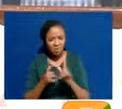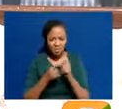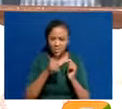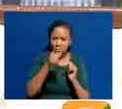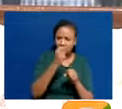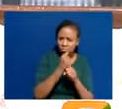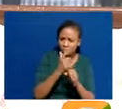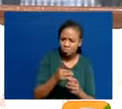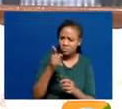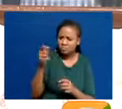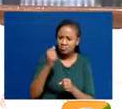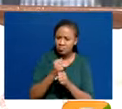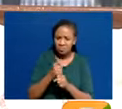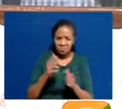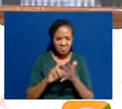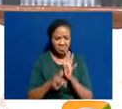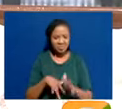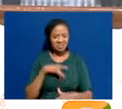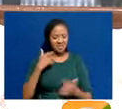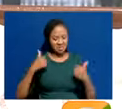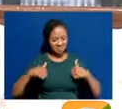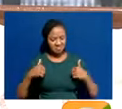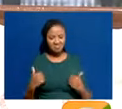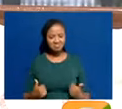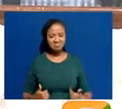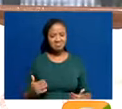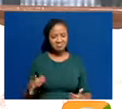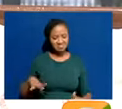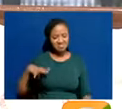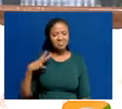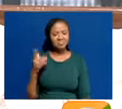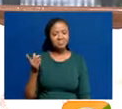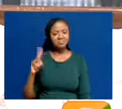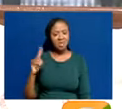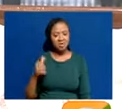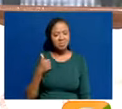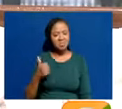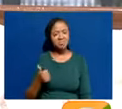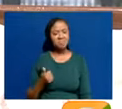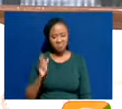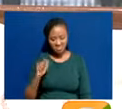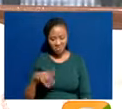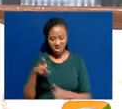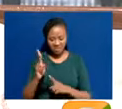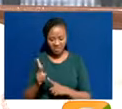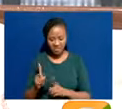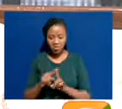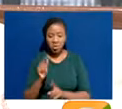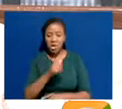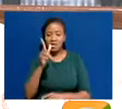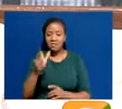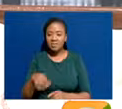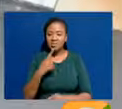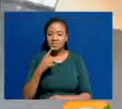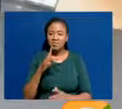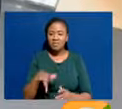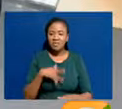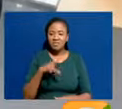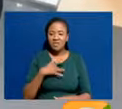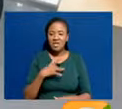I'm like, actually, we're not badly off. Really? No. It can be fixed. I mean, there's someone saying, we're so proud we've done